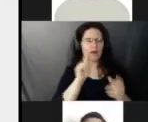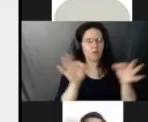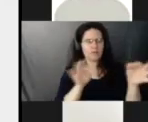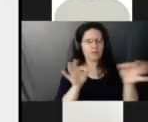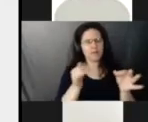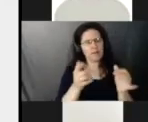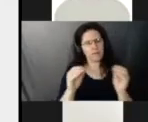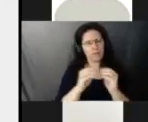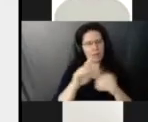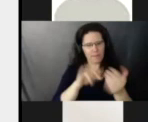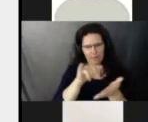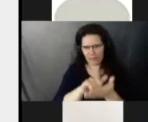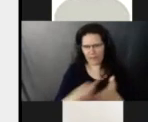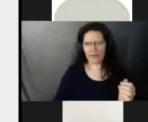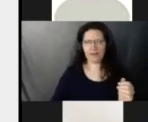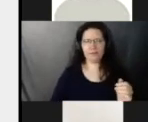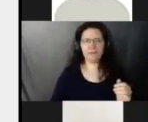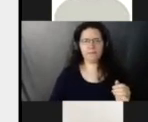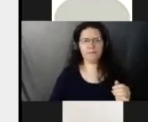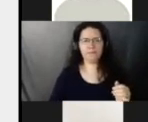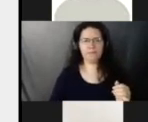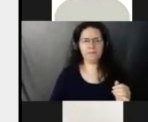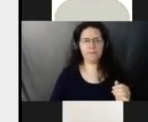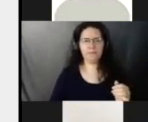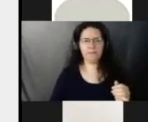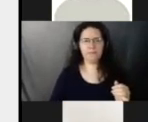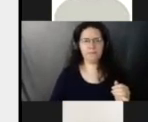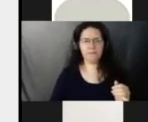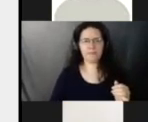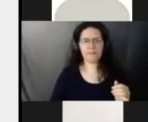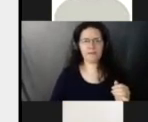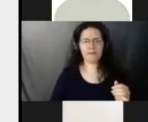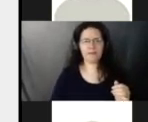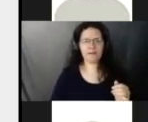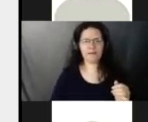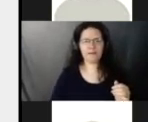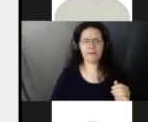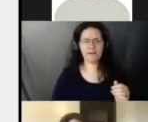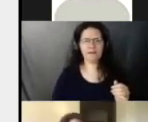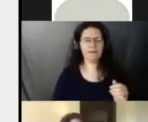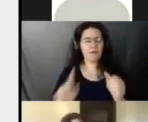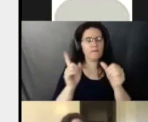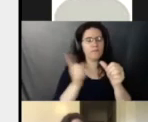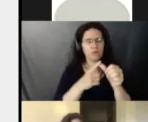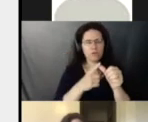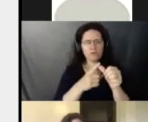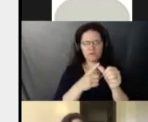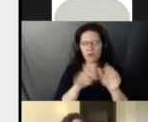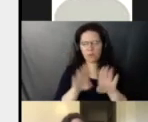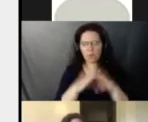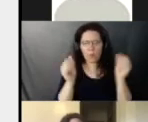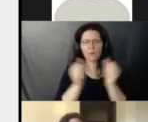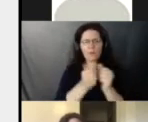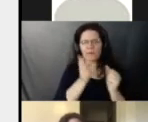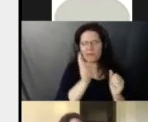So I'm going to get us started with a brief history timeline of